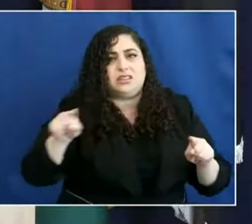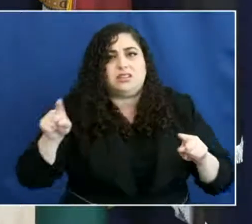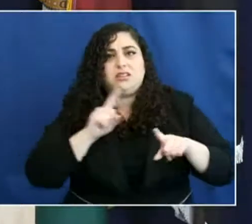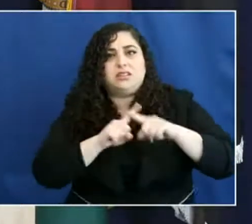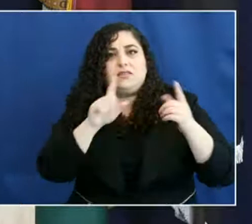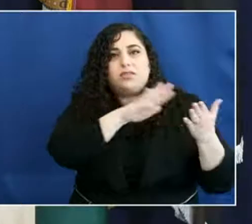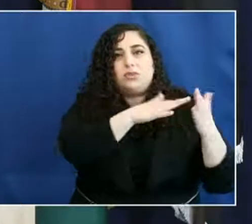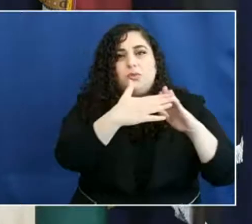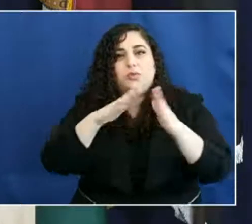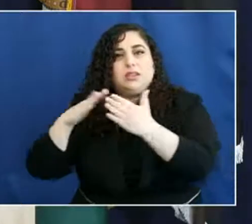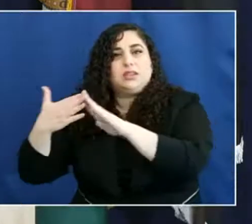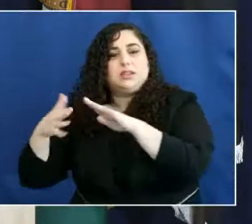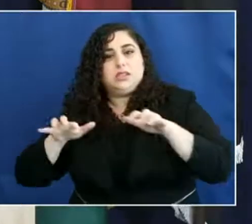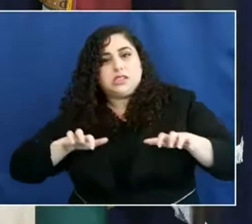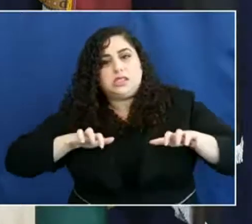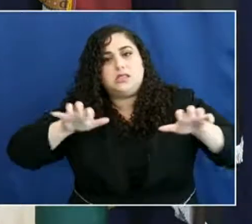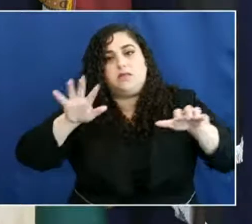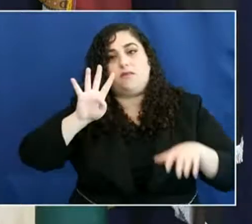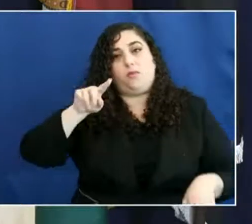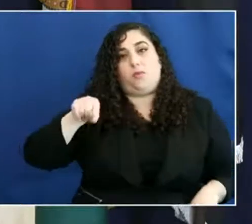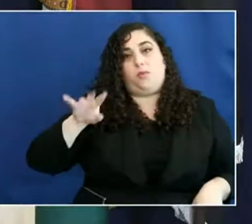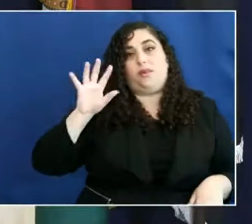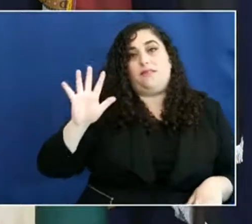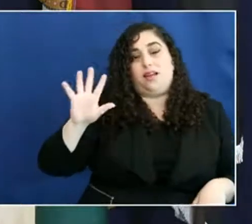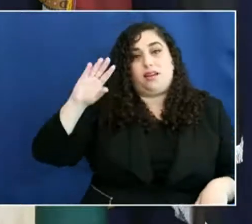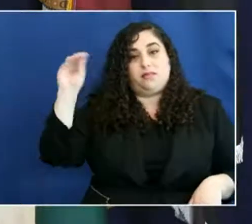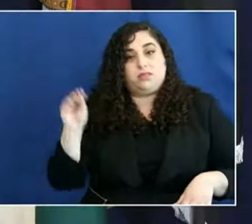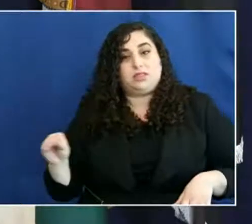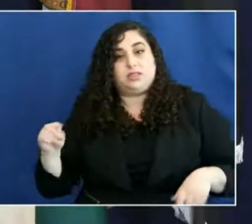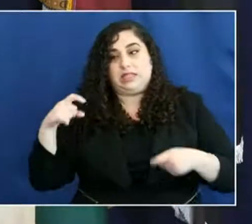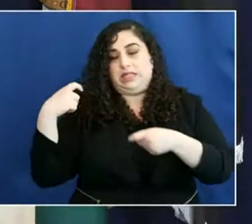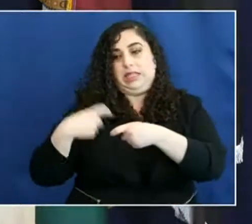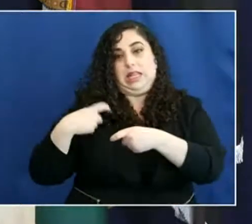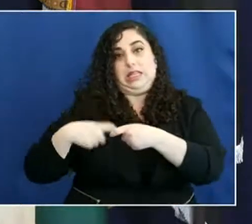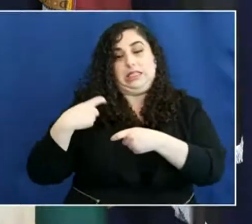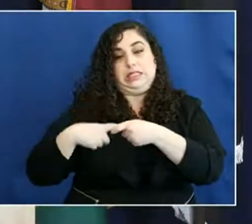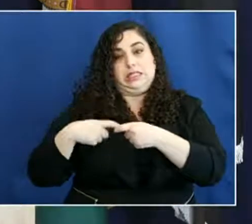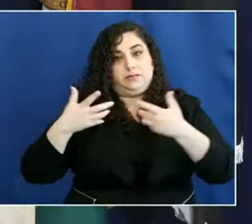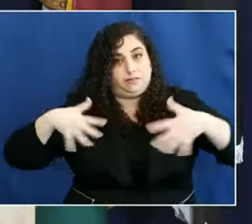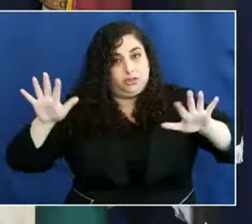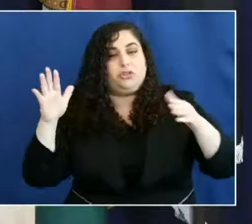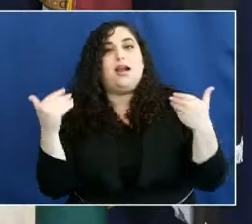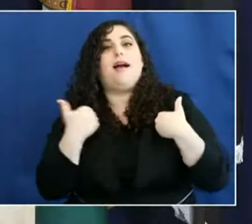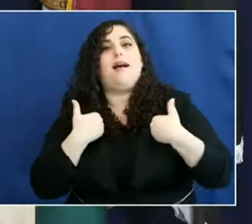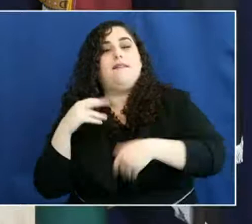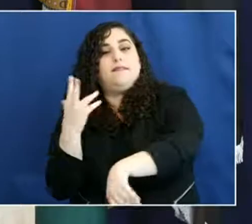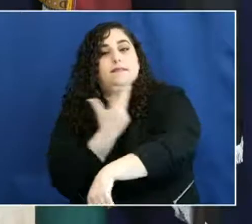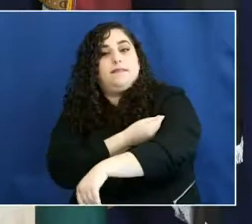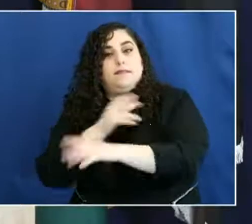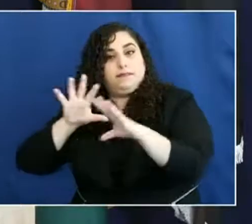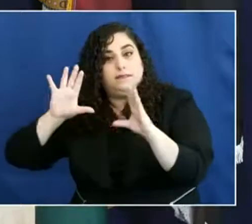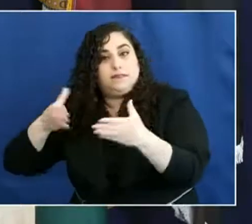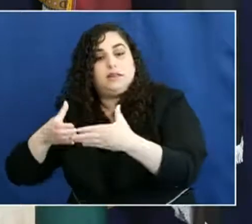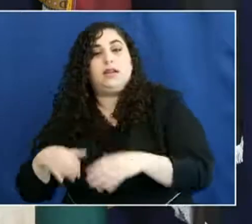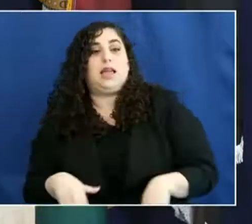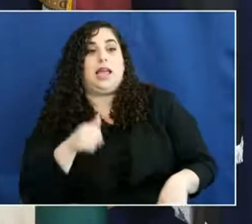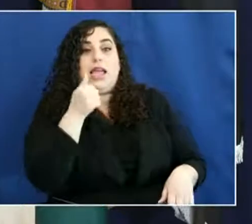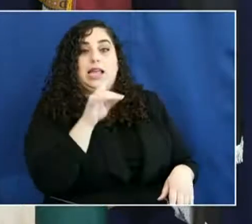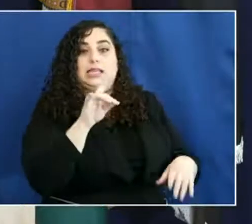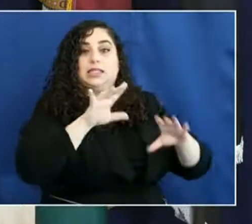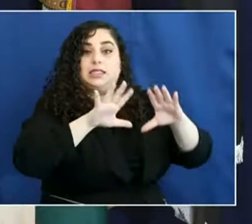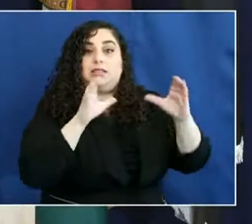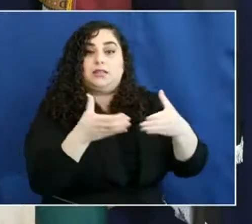population, 34.5% of Latinos have been vaccinated, 32% of Asian, and 18% of Black or African